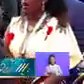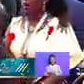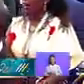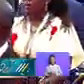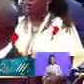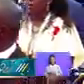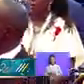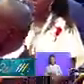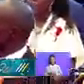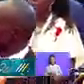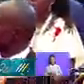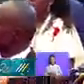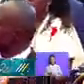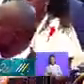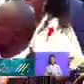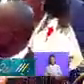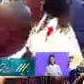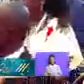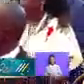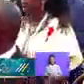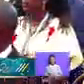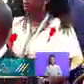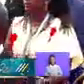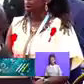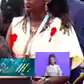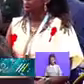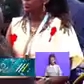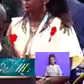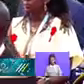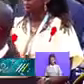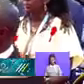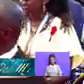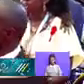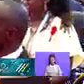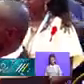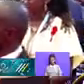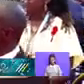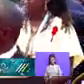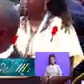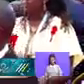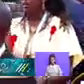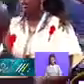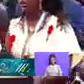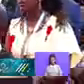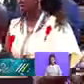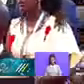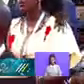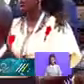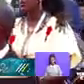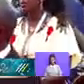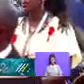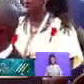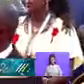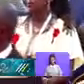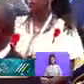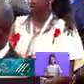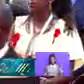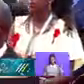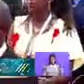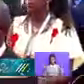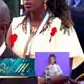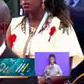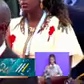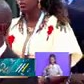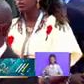breaking liit the angel of the Lord is breaking limitation the angel